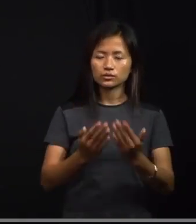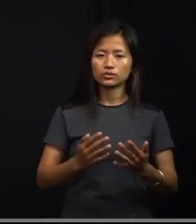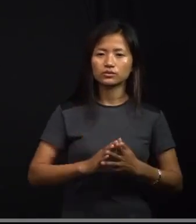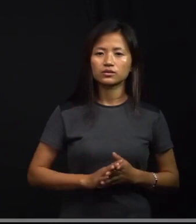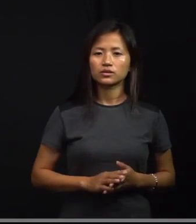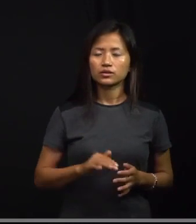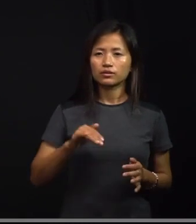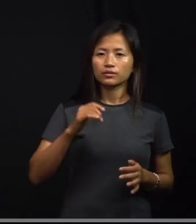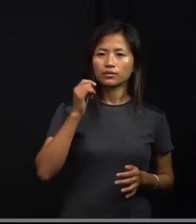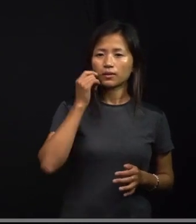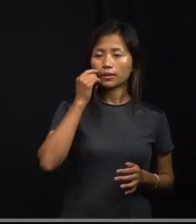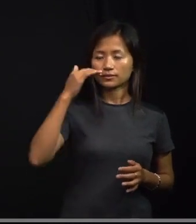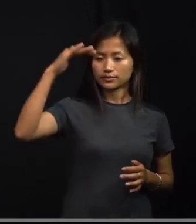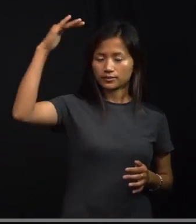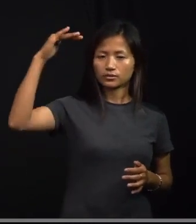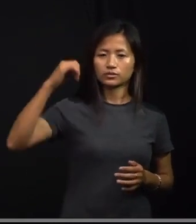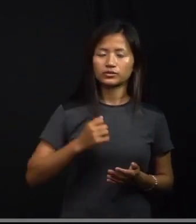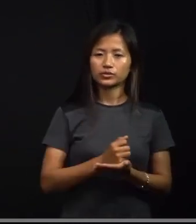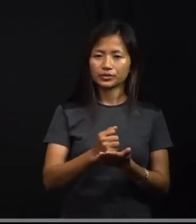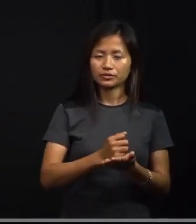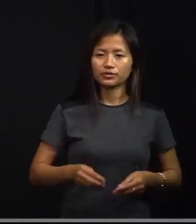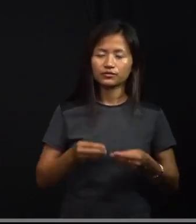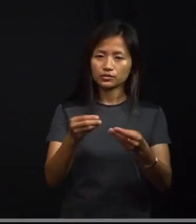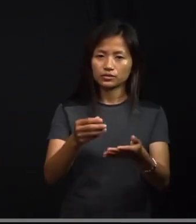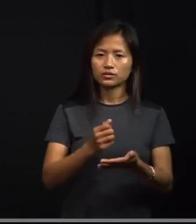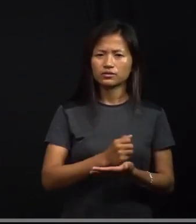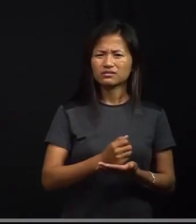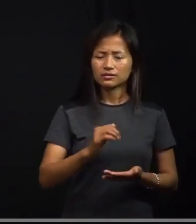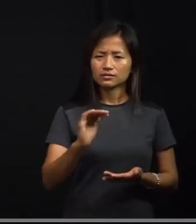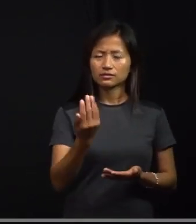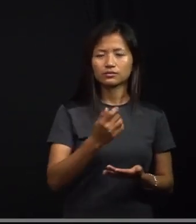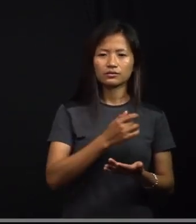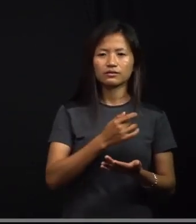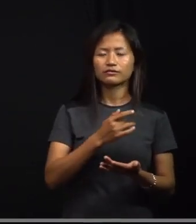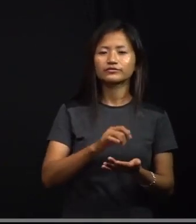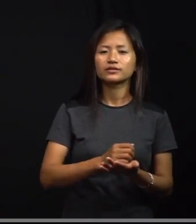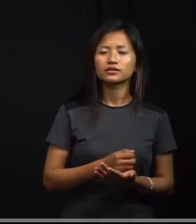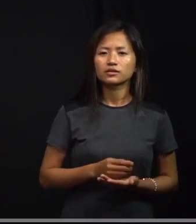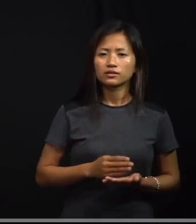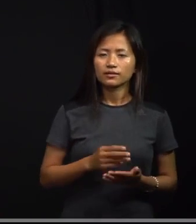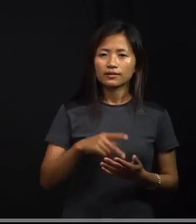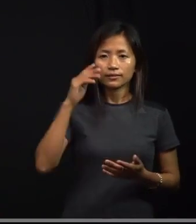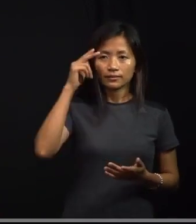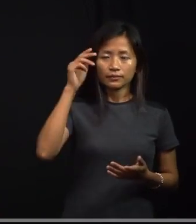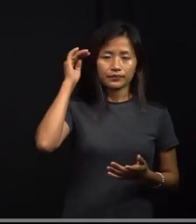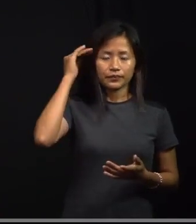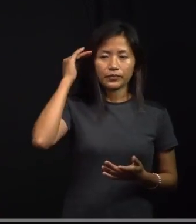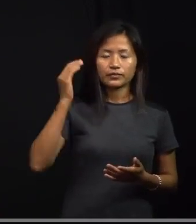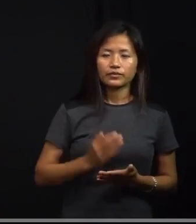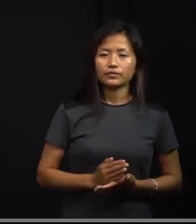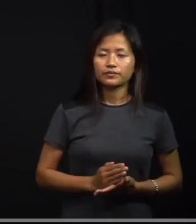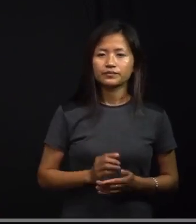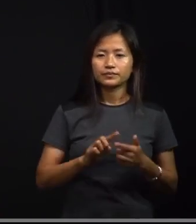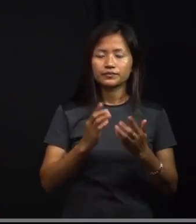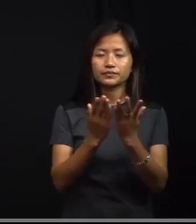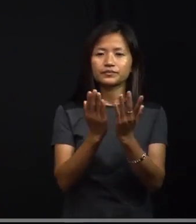your elders will give you some kind of training or some kind of knowledge, right? So that is also part of education. Education